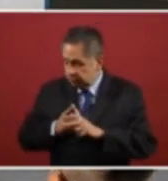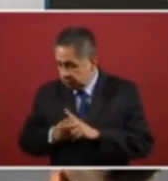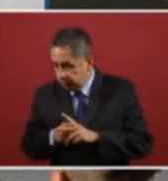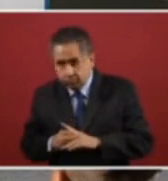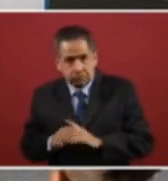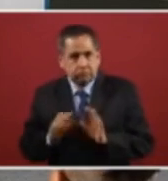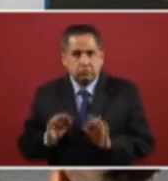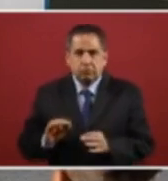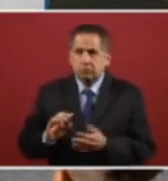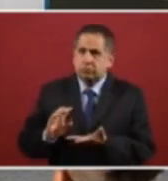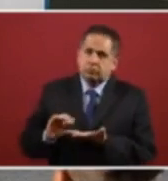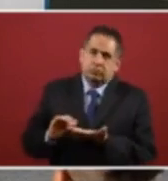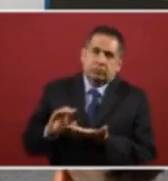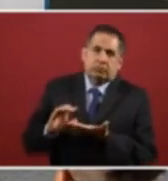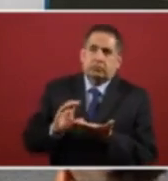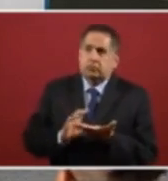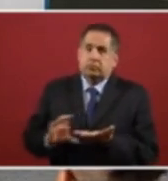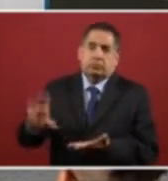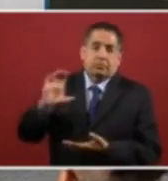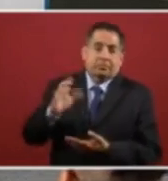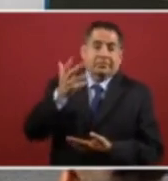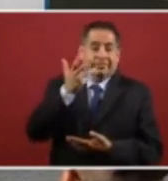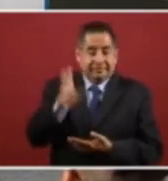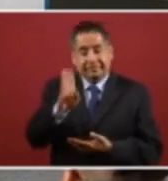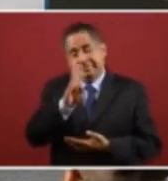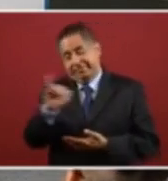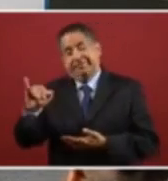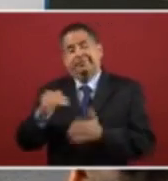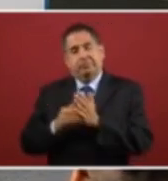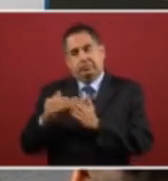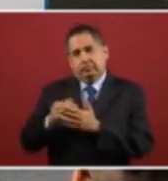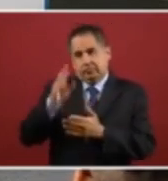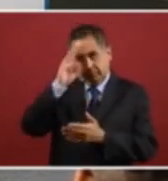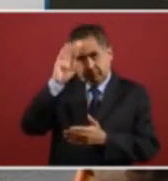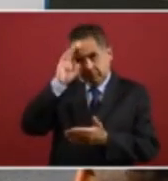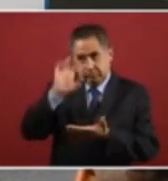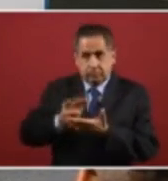in nominal terms to 10 billion.